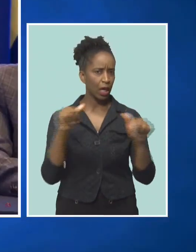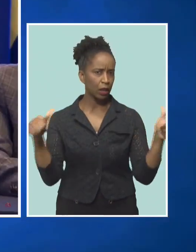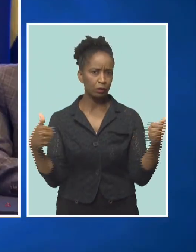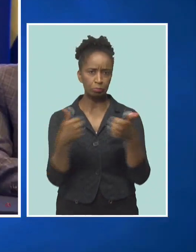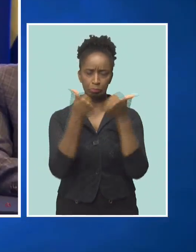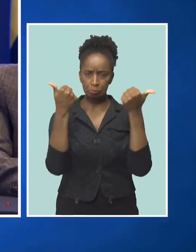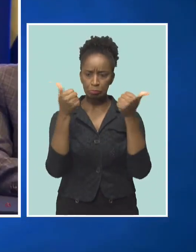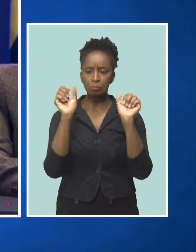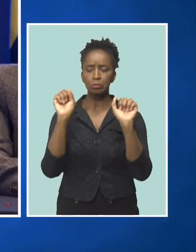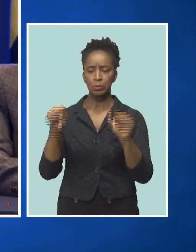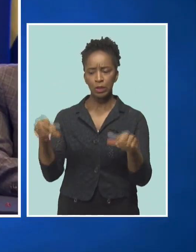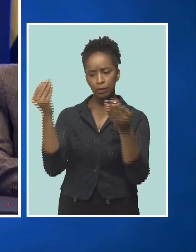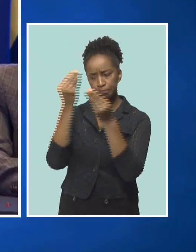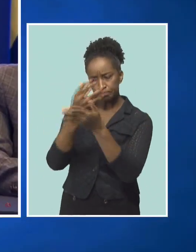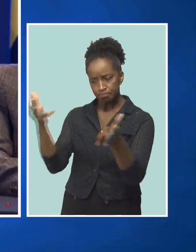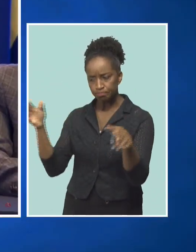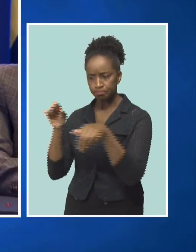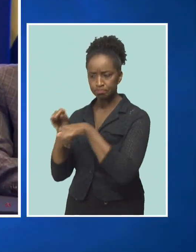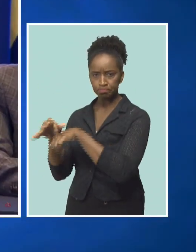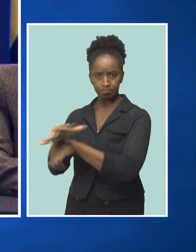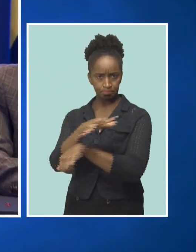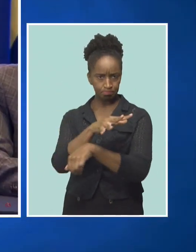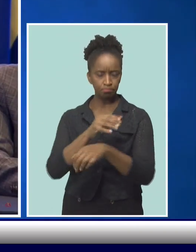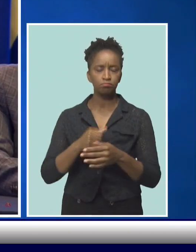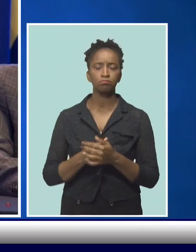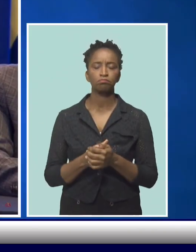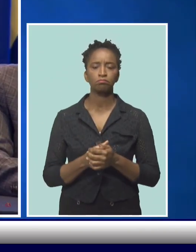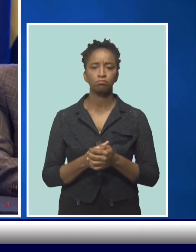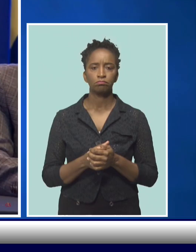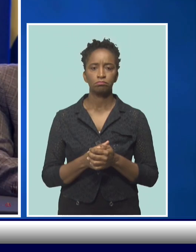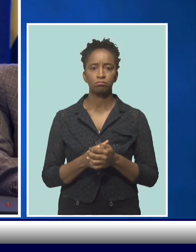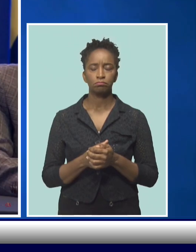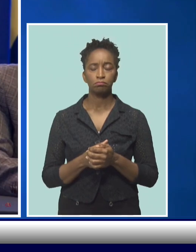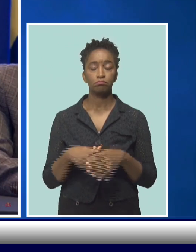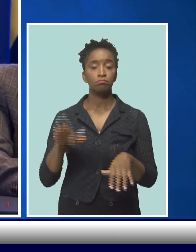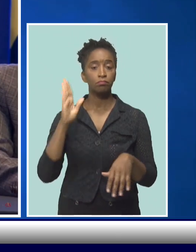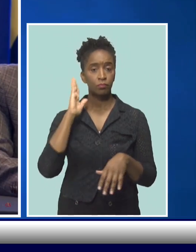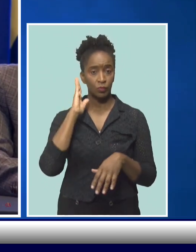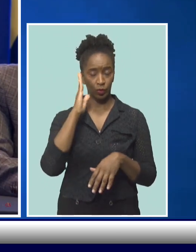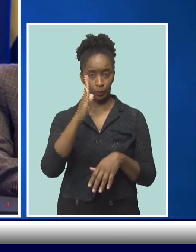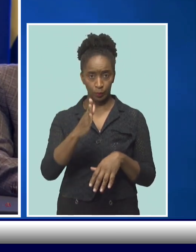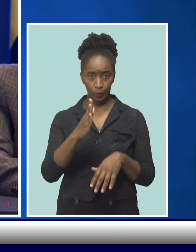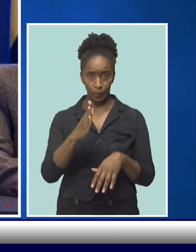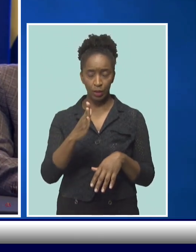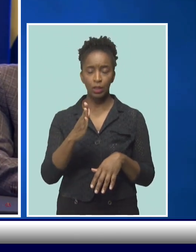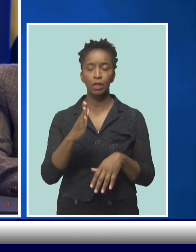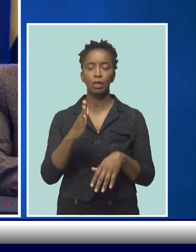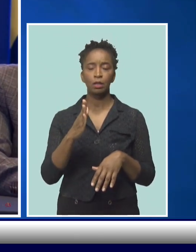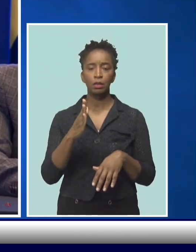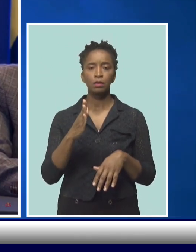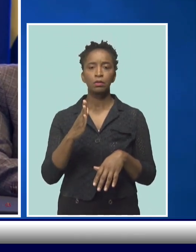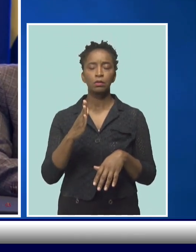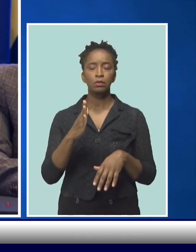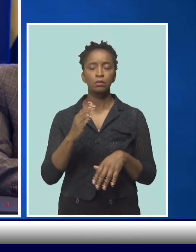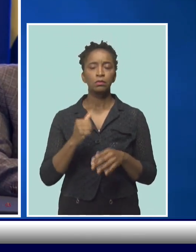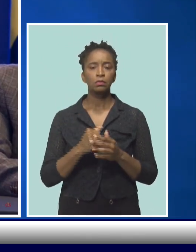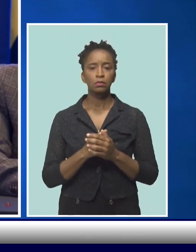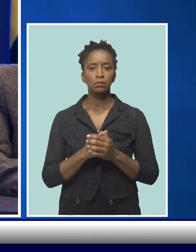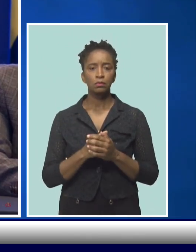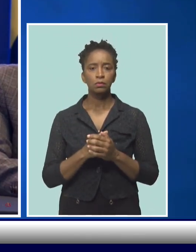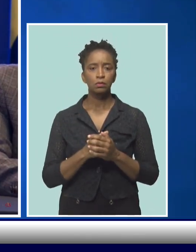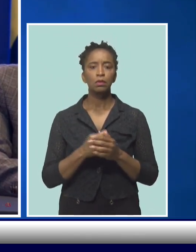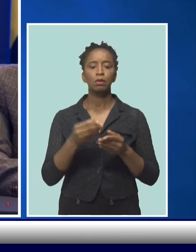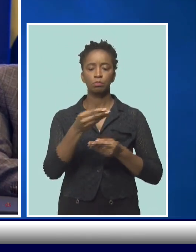therefore be conducting a very detailed review of our